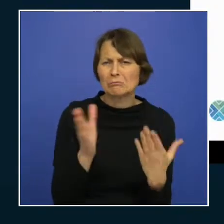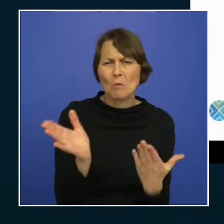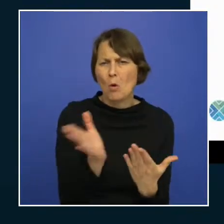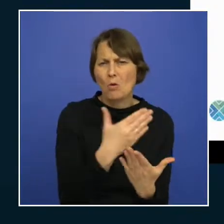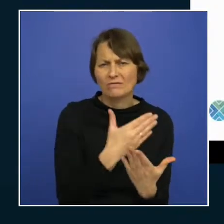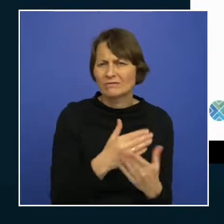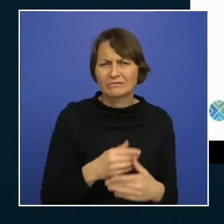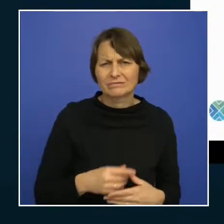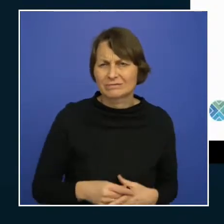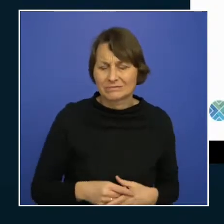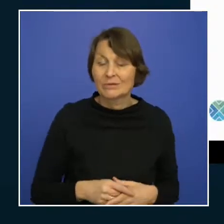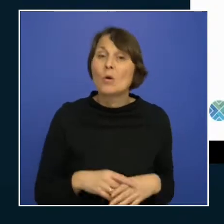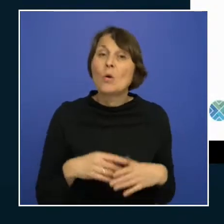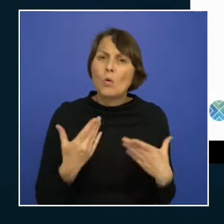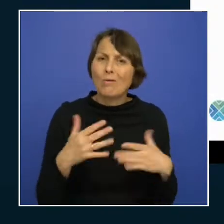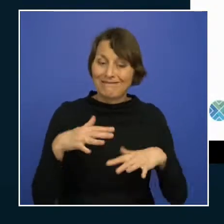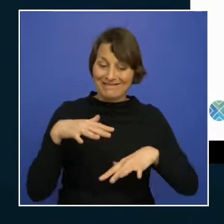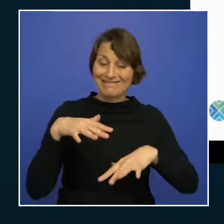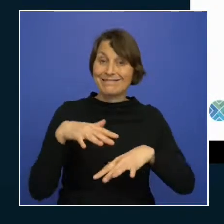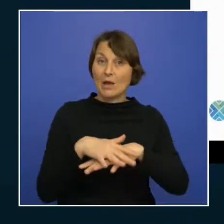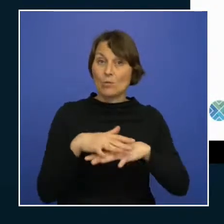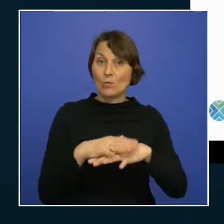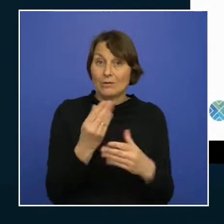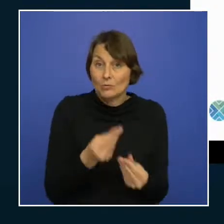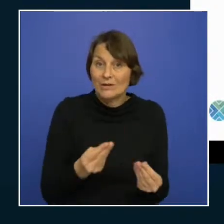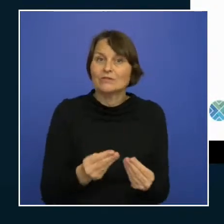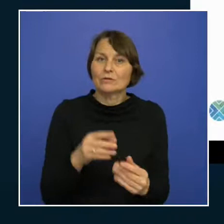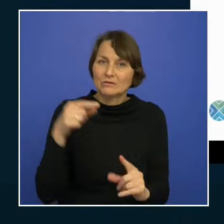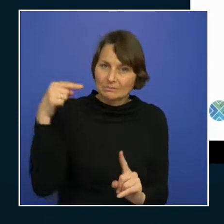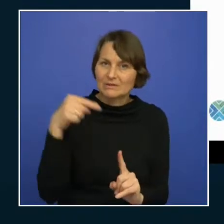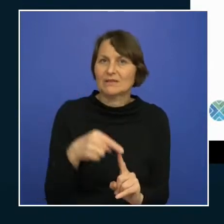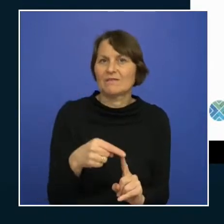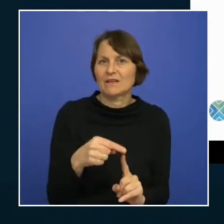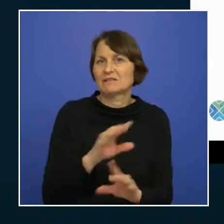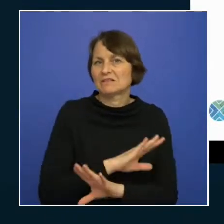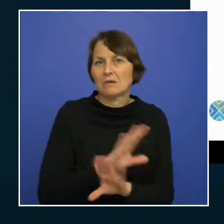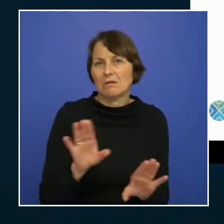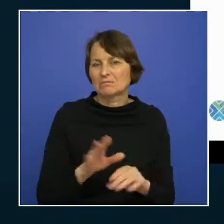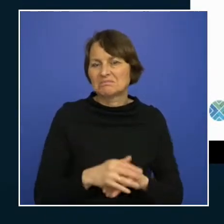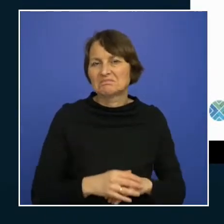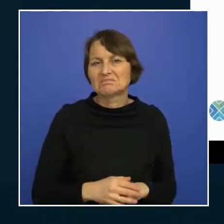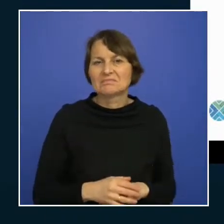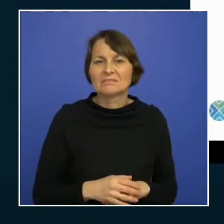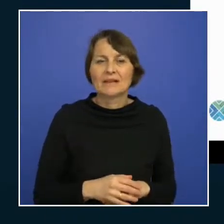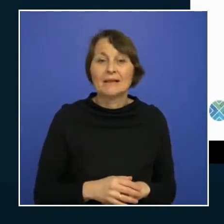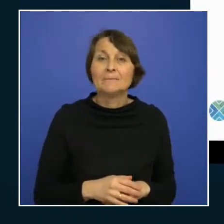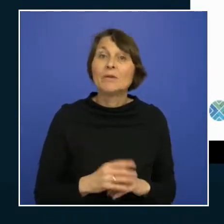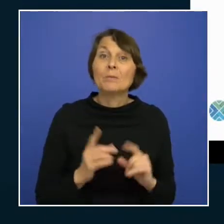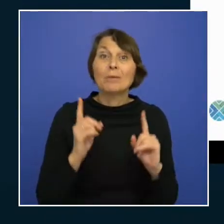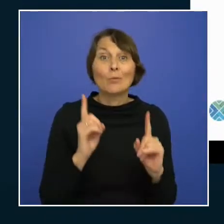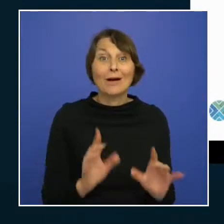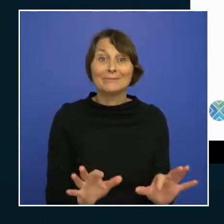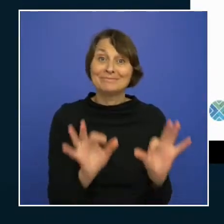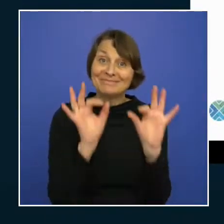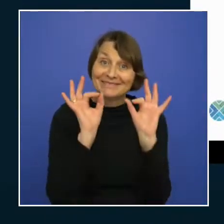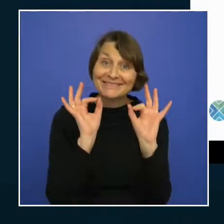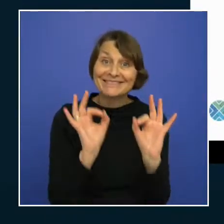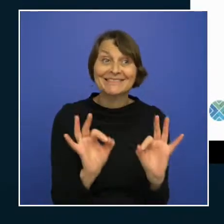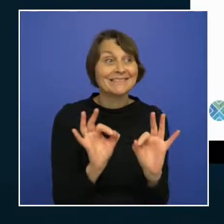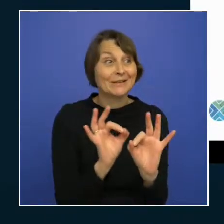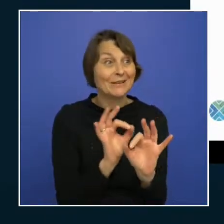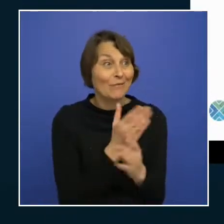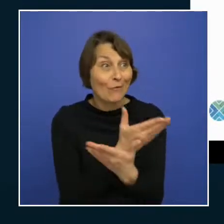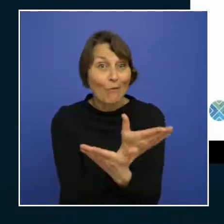for network resources. But there's not really one size fits all. Right? There's